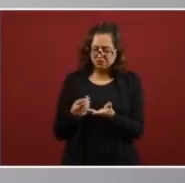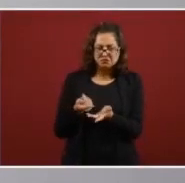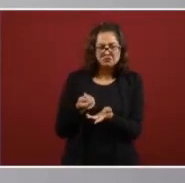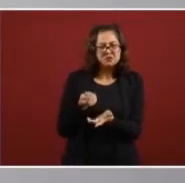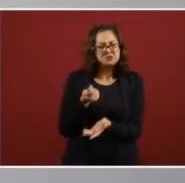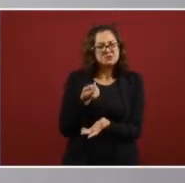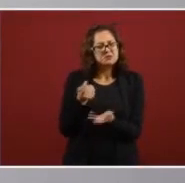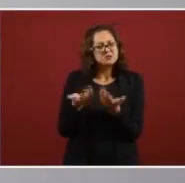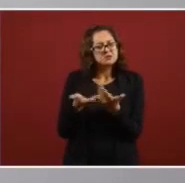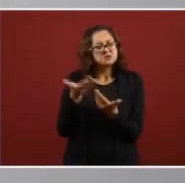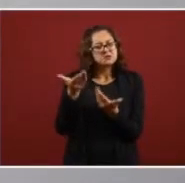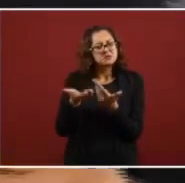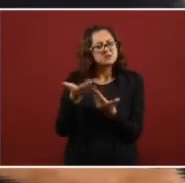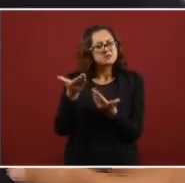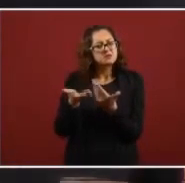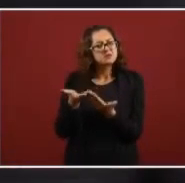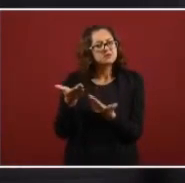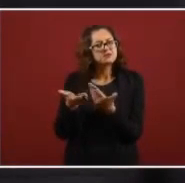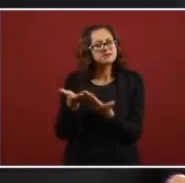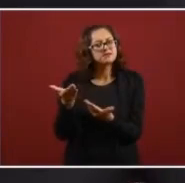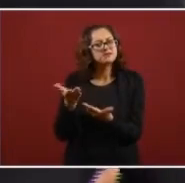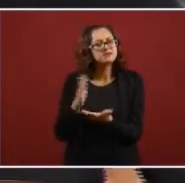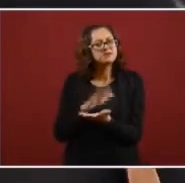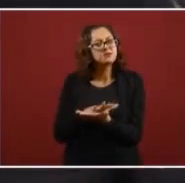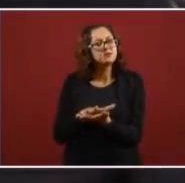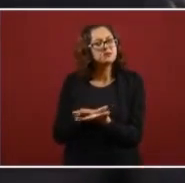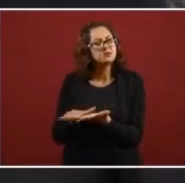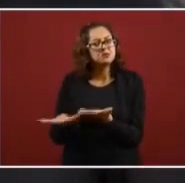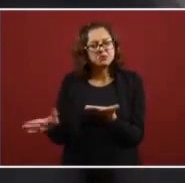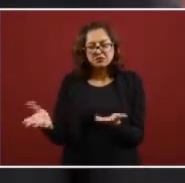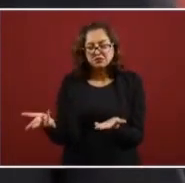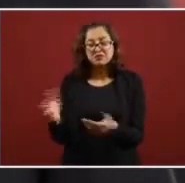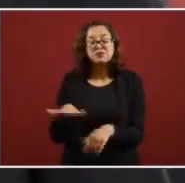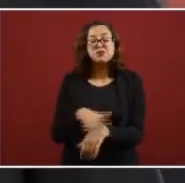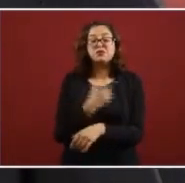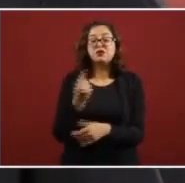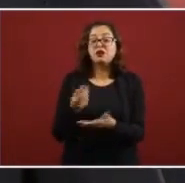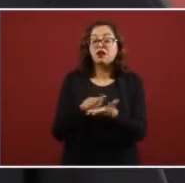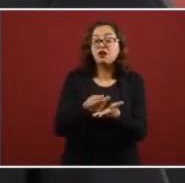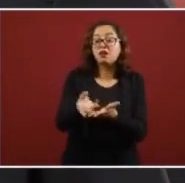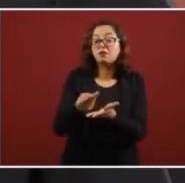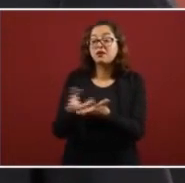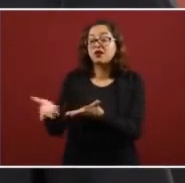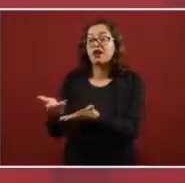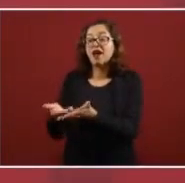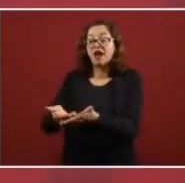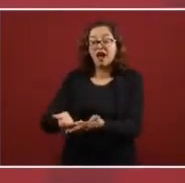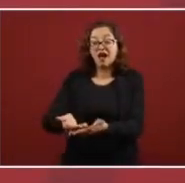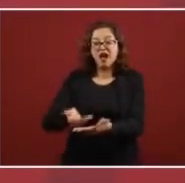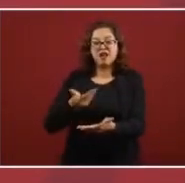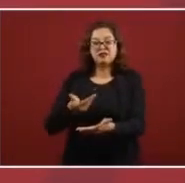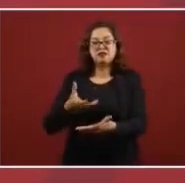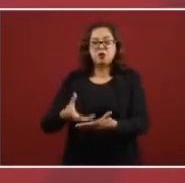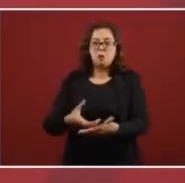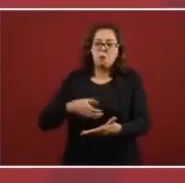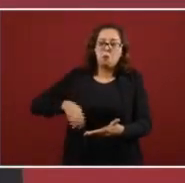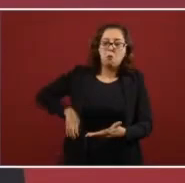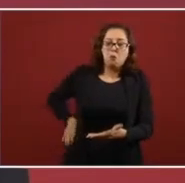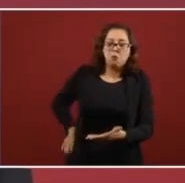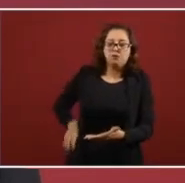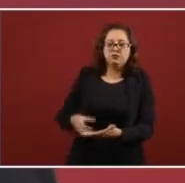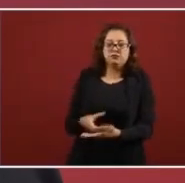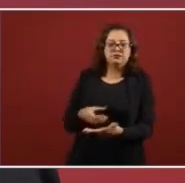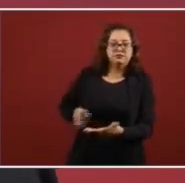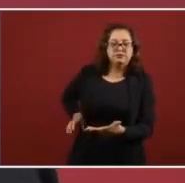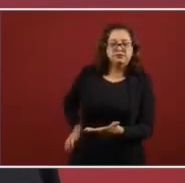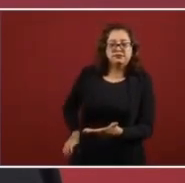already taken all the treasure, the one they had already taken, con la mayor parte. They had already